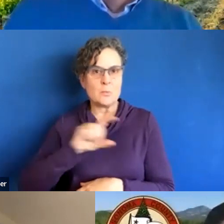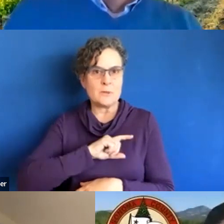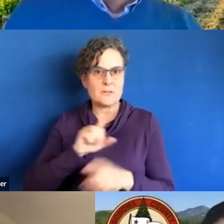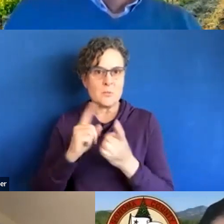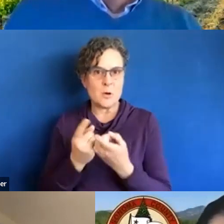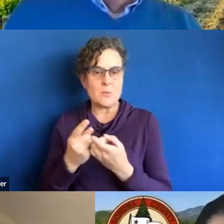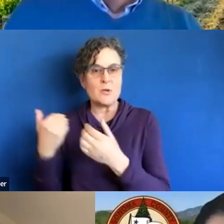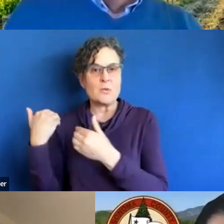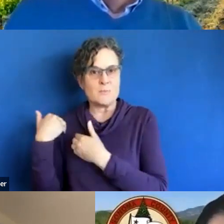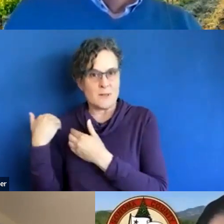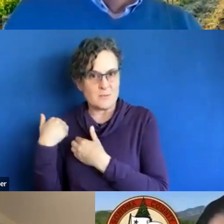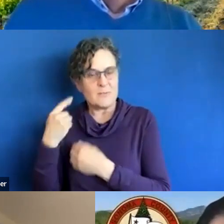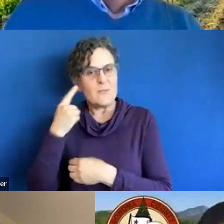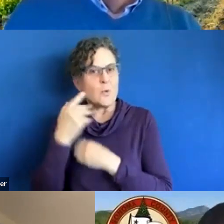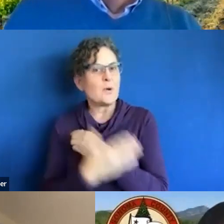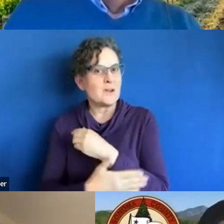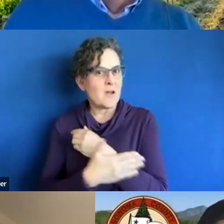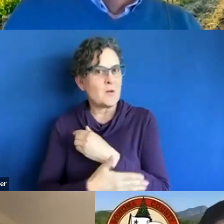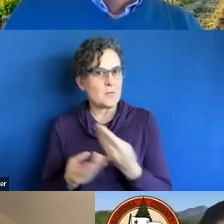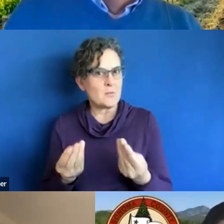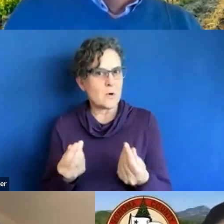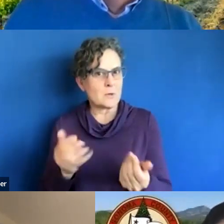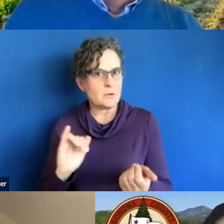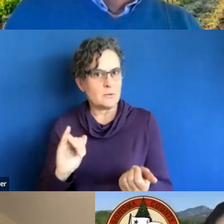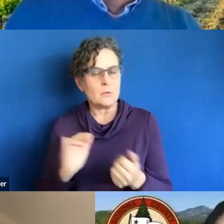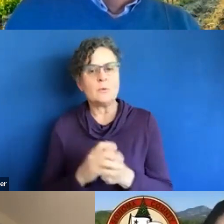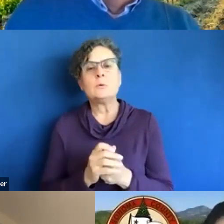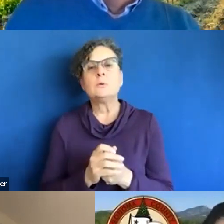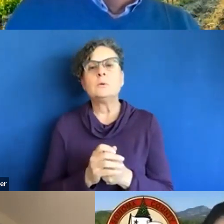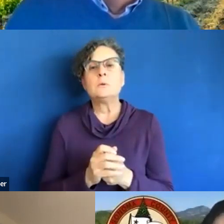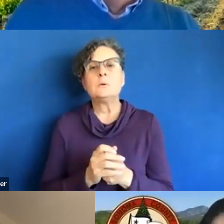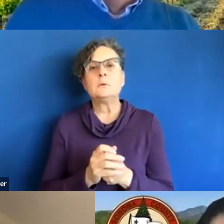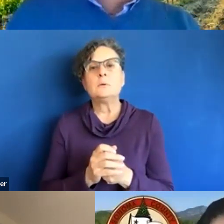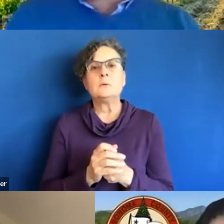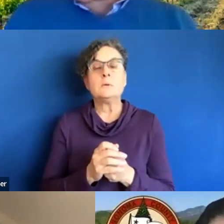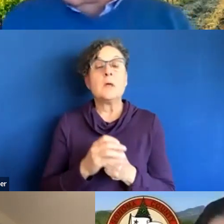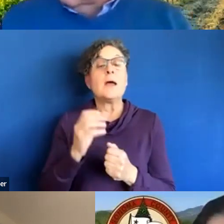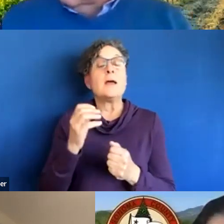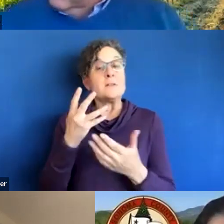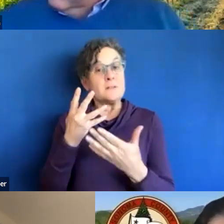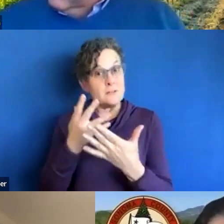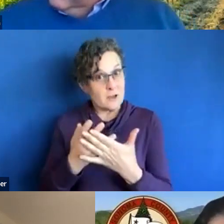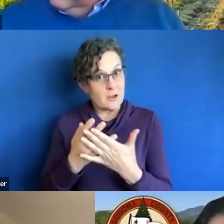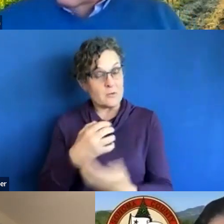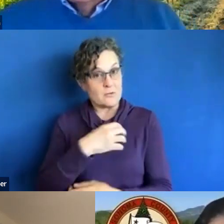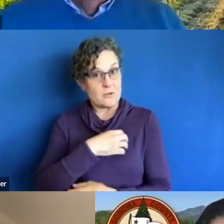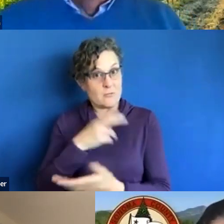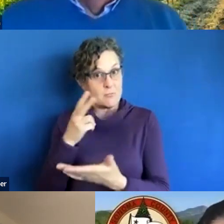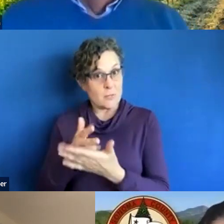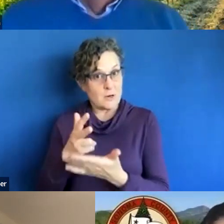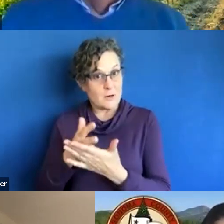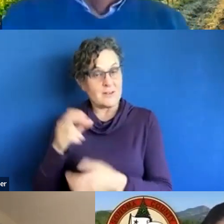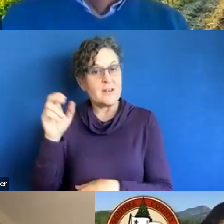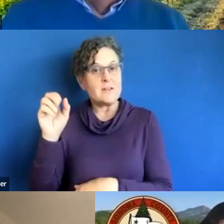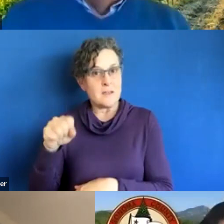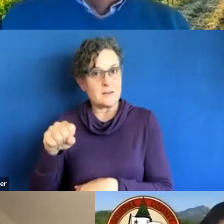anywhere outside of the board chambers or the sheriff's office, the jail and the sheriff's office parking lot is under